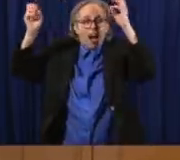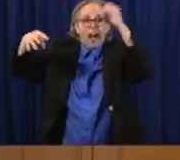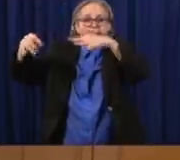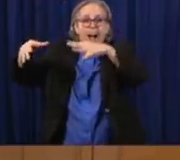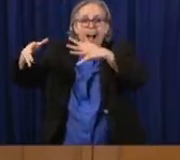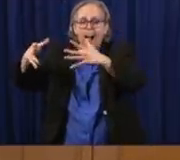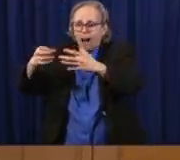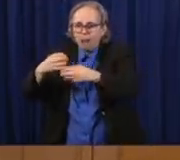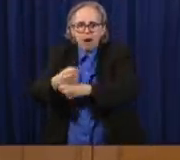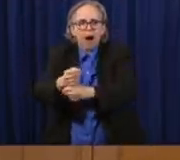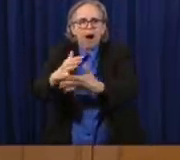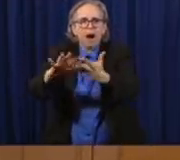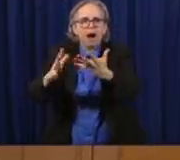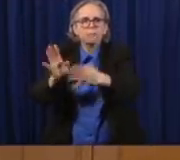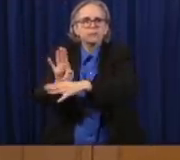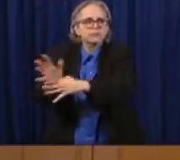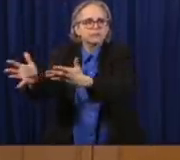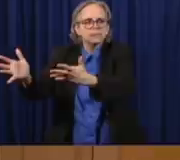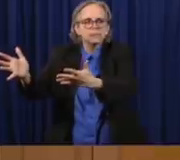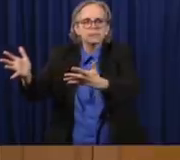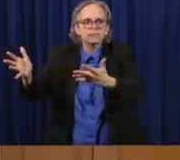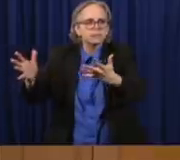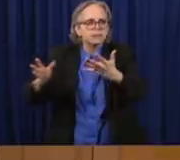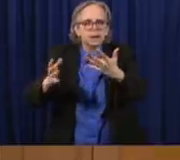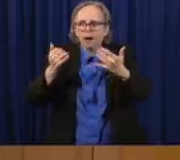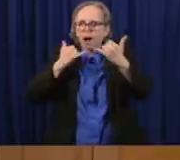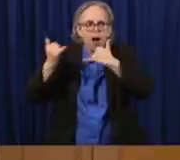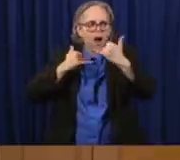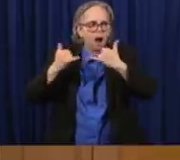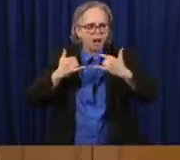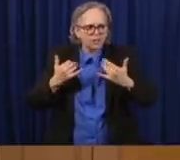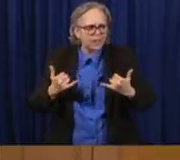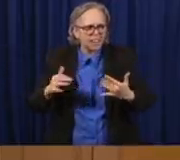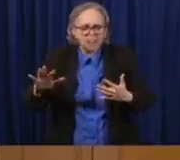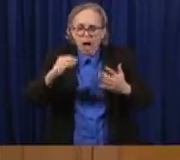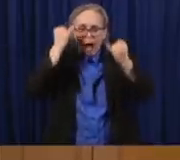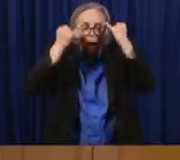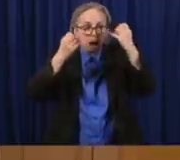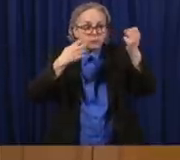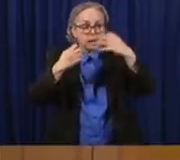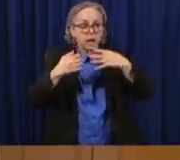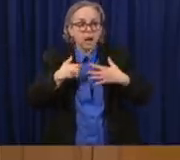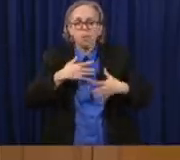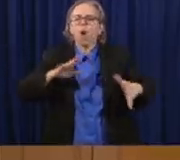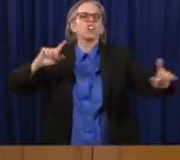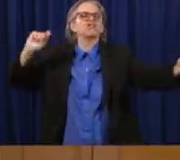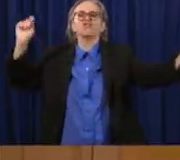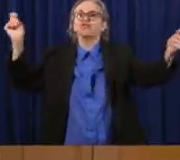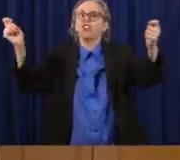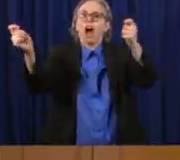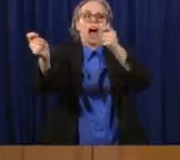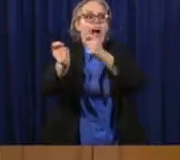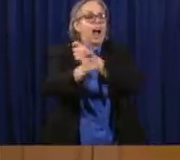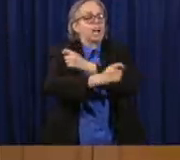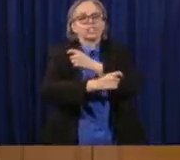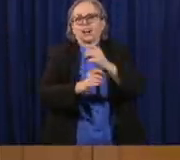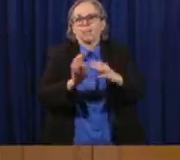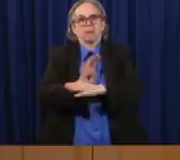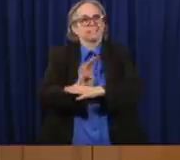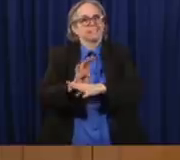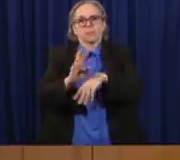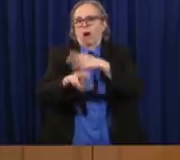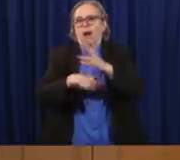today were coming up with ideas that are going to actually transform our businesses in new ways. And I know our small